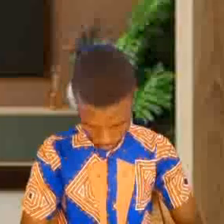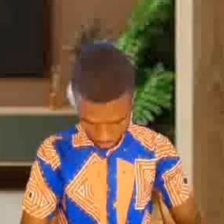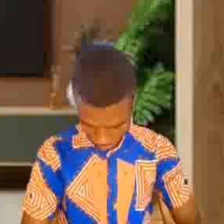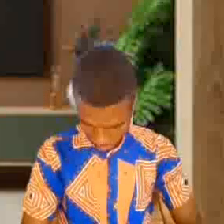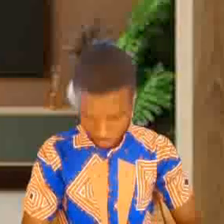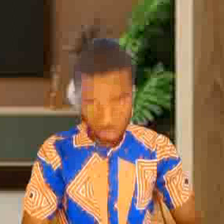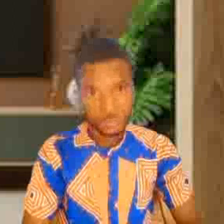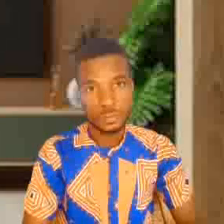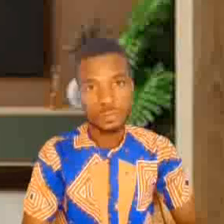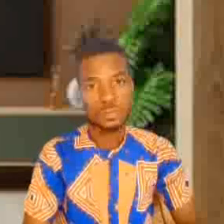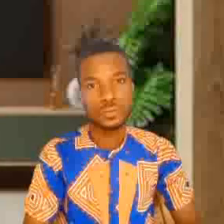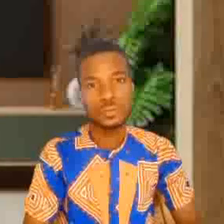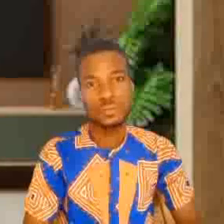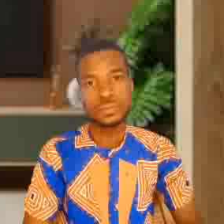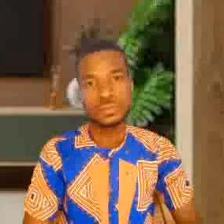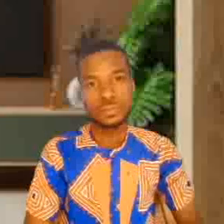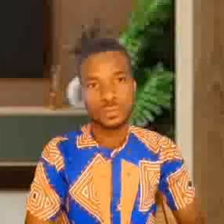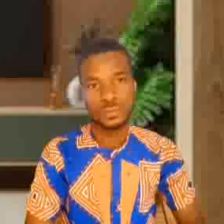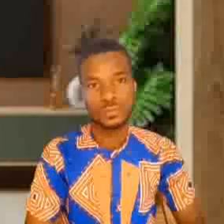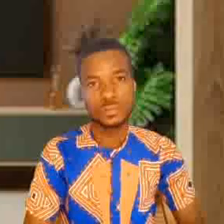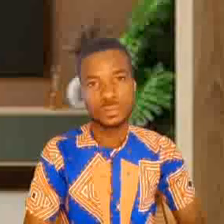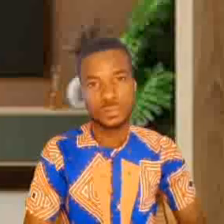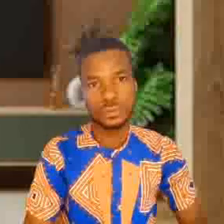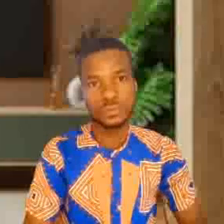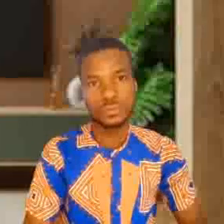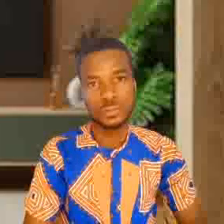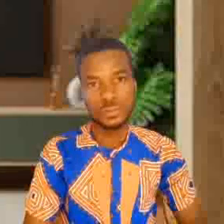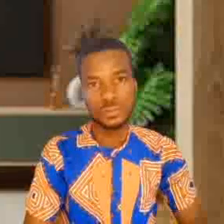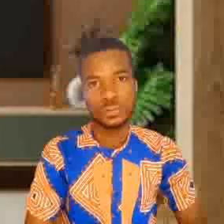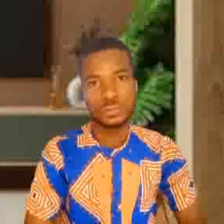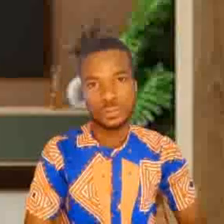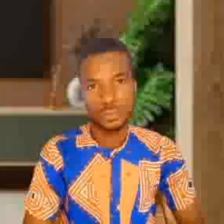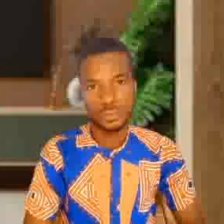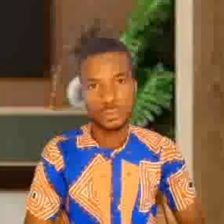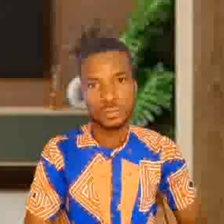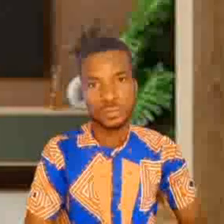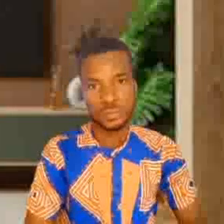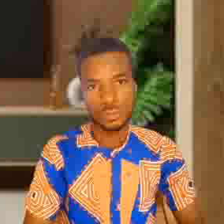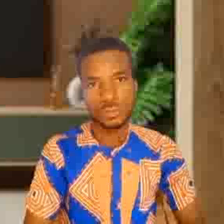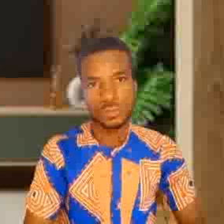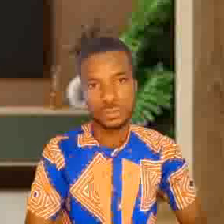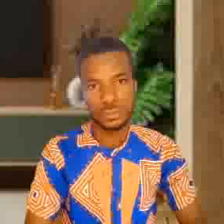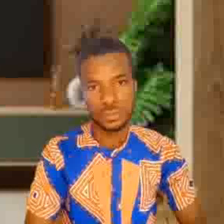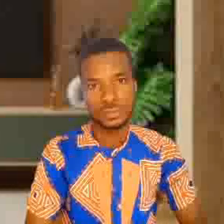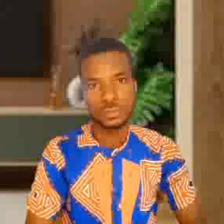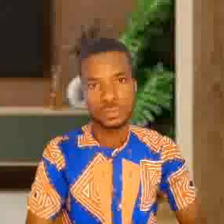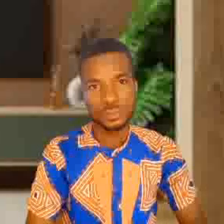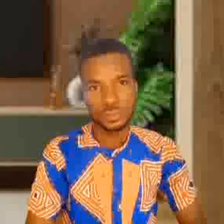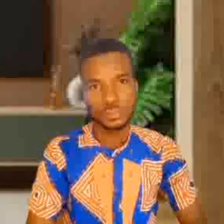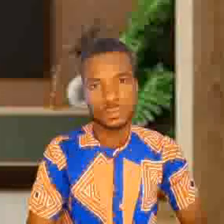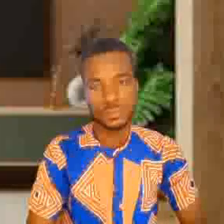any job. You lost your calling. I was doing a study of our fathers. I mean, people